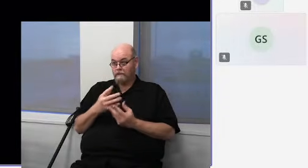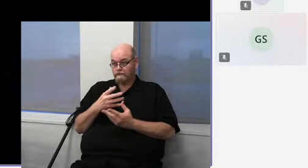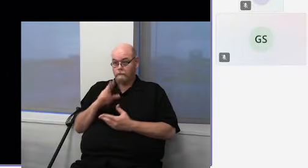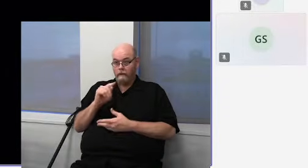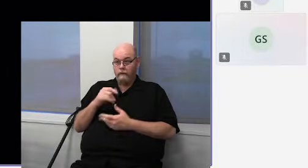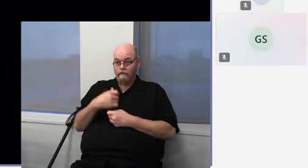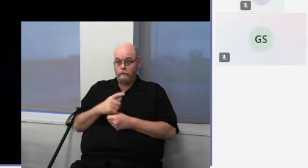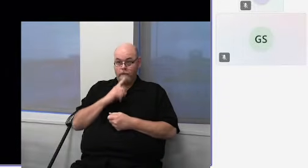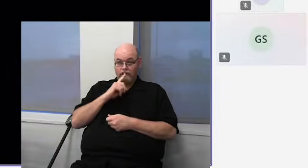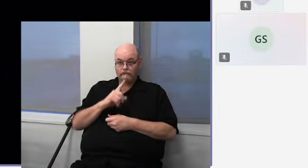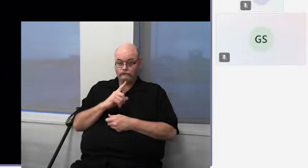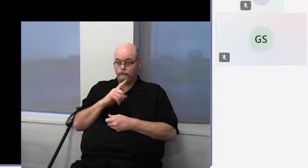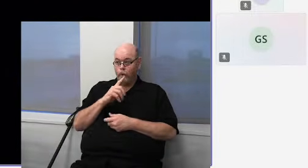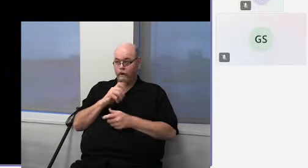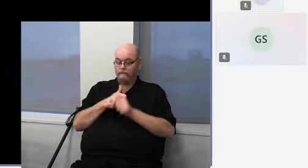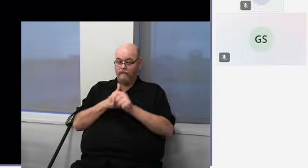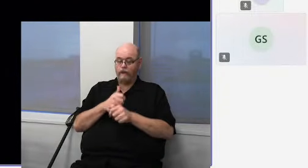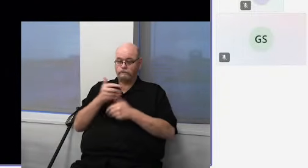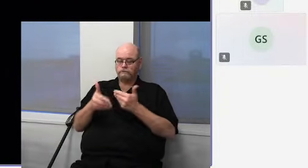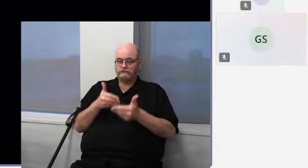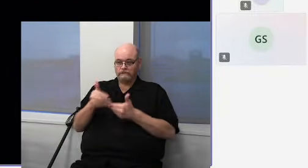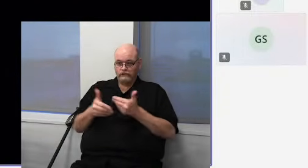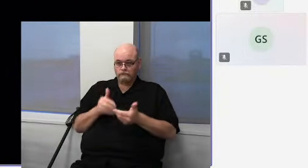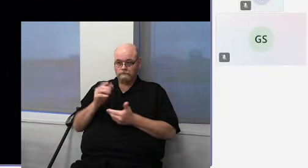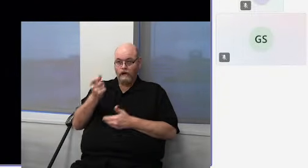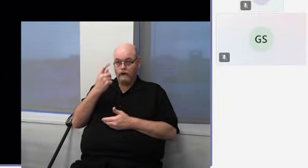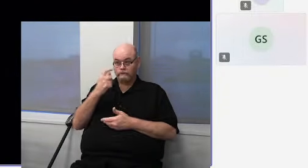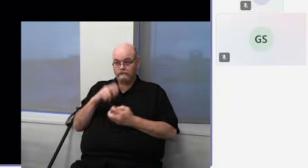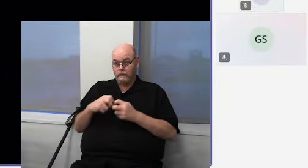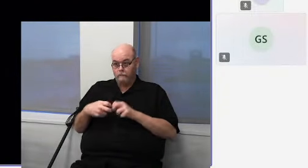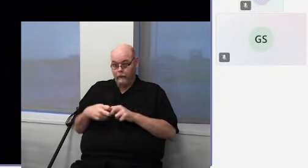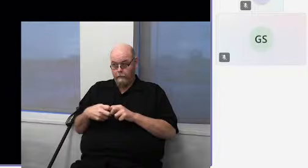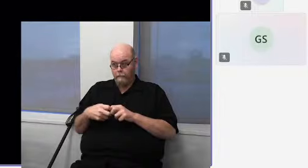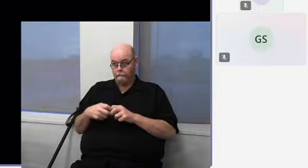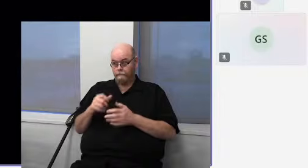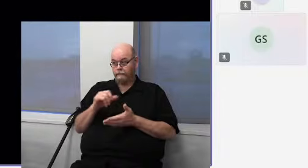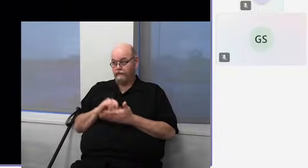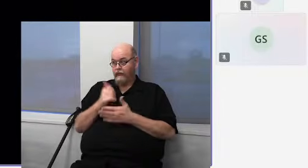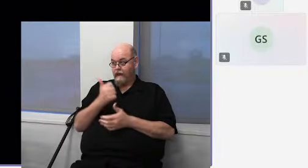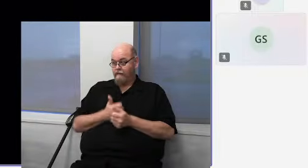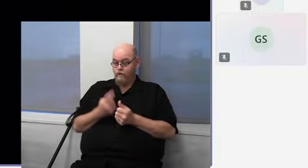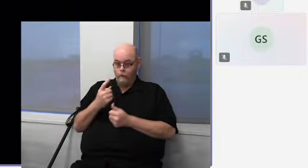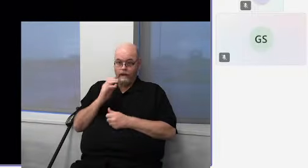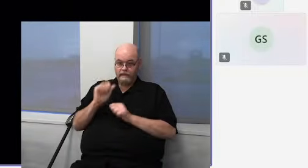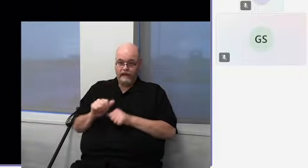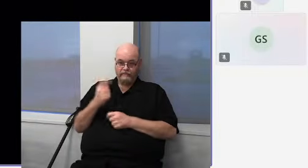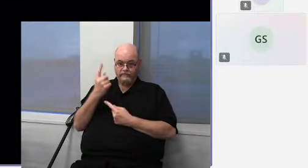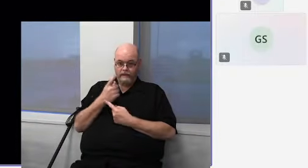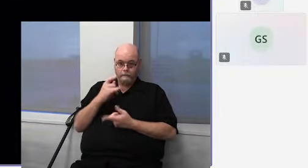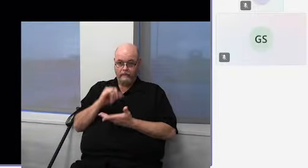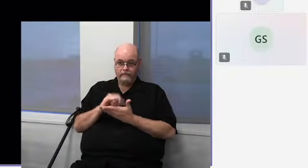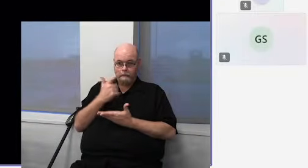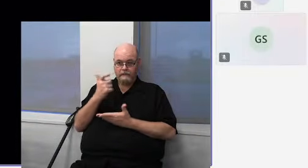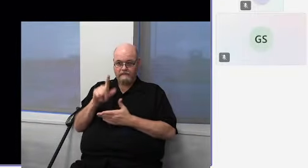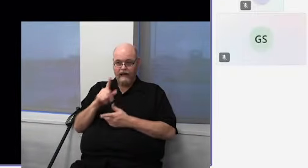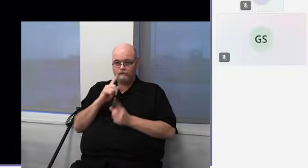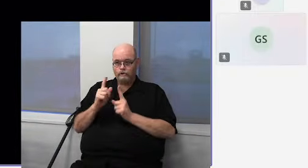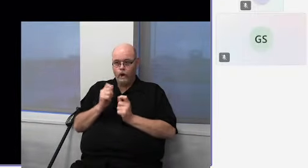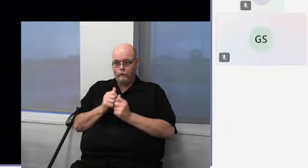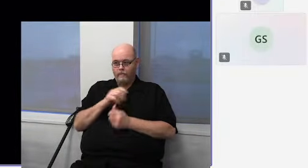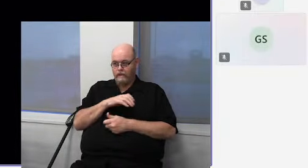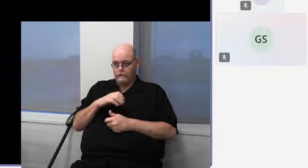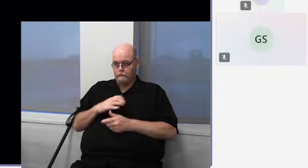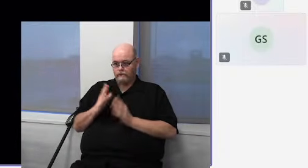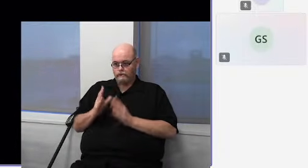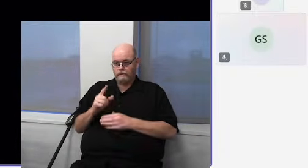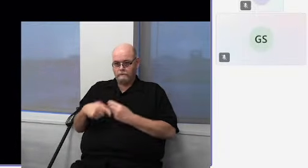provide information, as long as we make sure that there's a fair procedure. Now let's understand the problem, okay, so that everybody can think about it, because I have to talk to